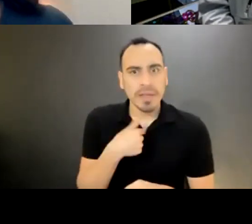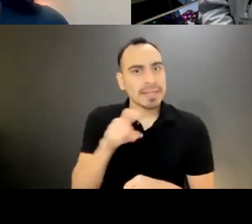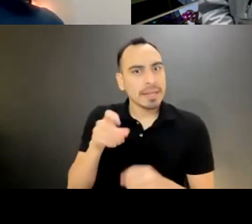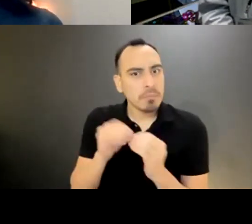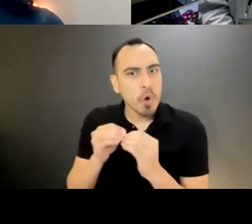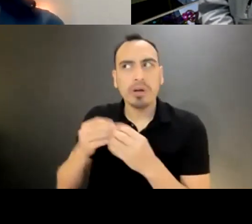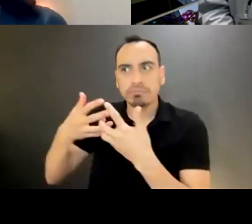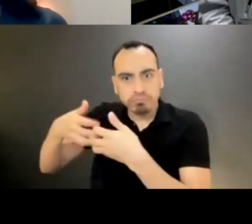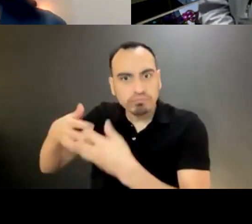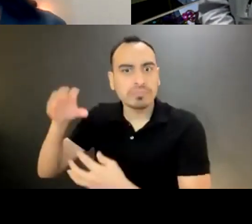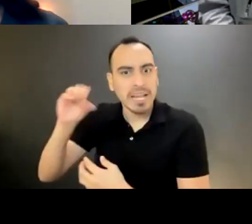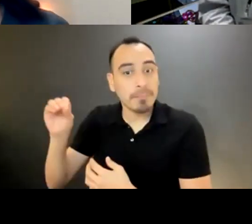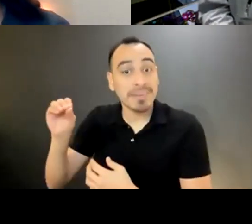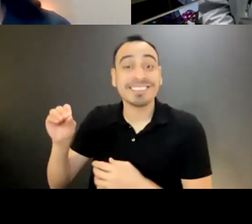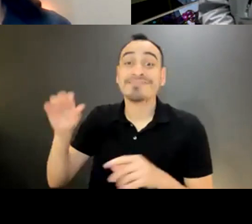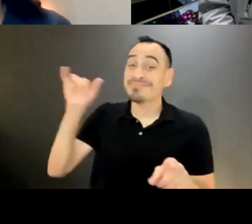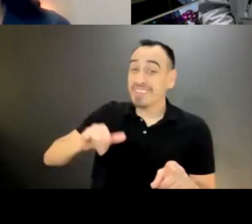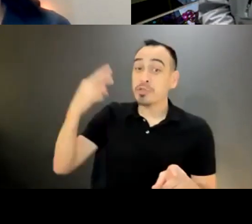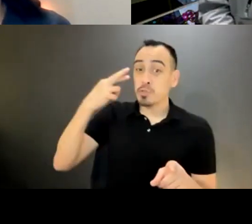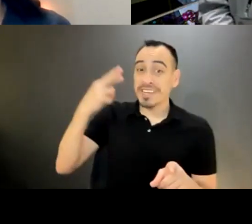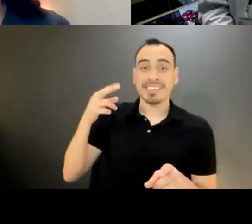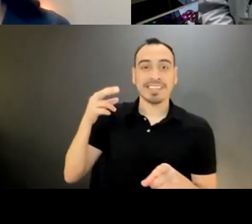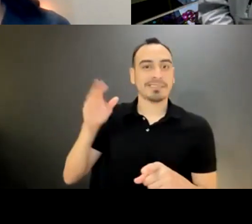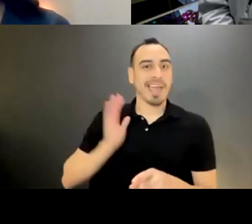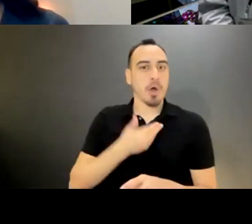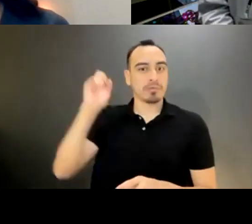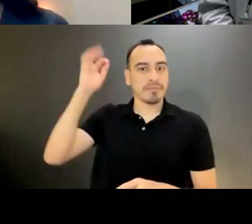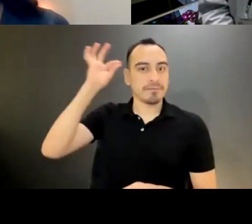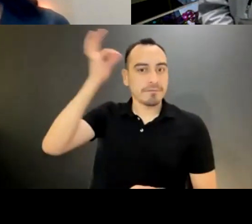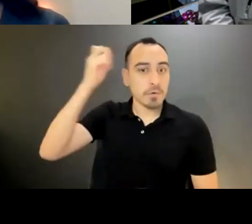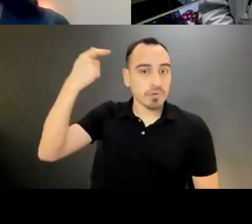that's why the government invested in 6 companies.